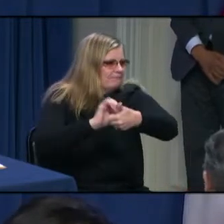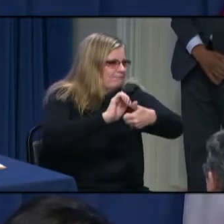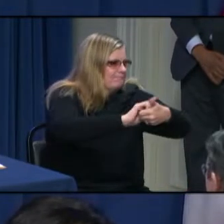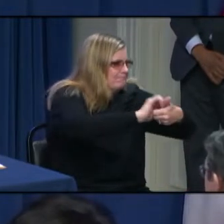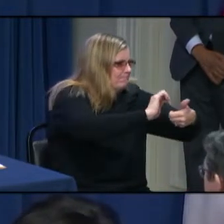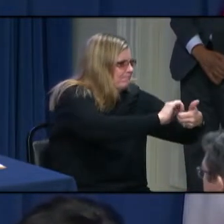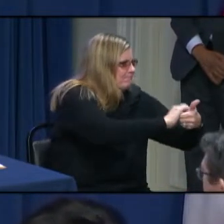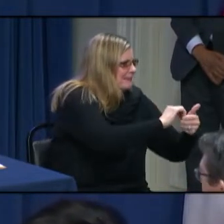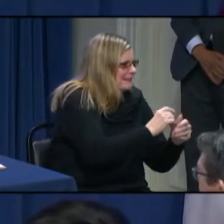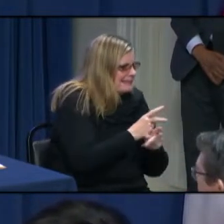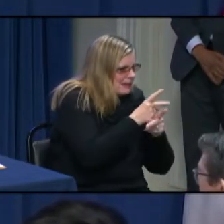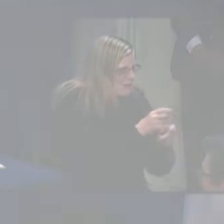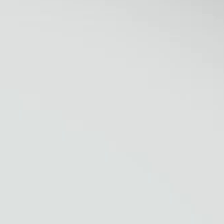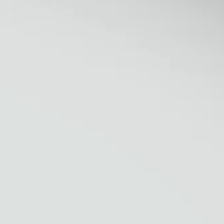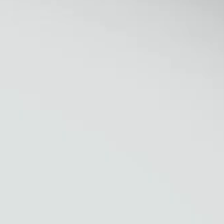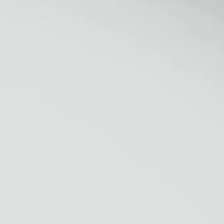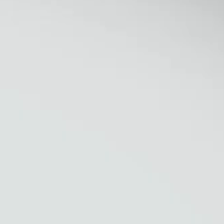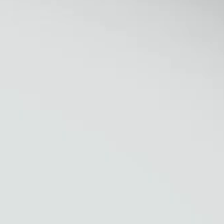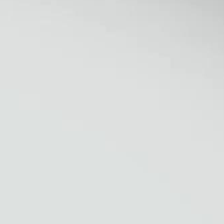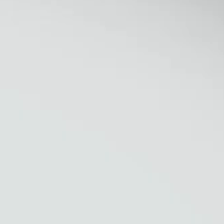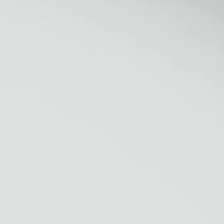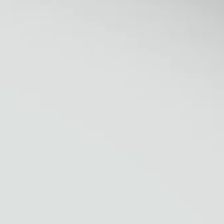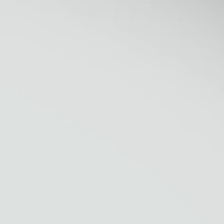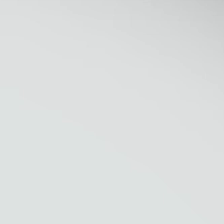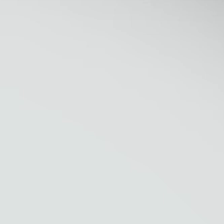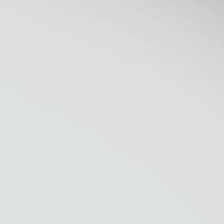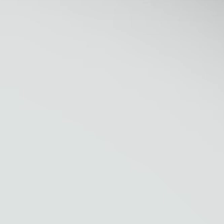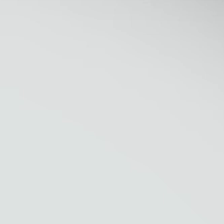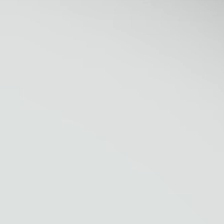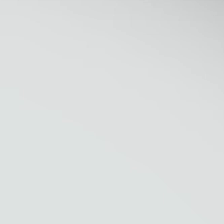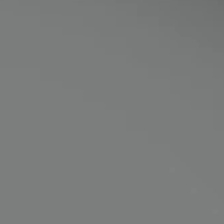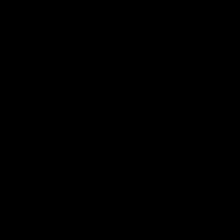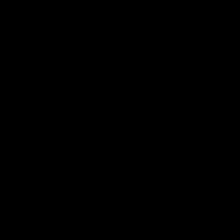position to coordinate the city's emergency response. This has been a District Minute.